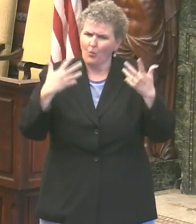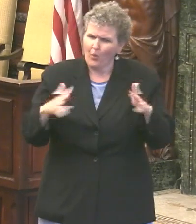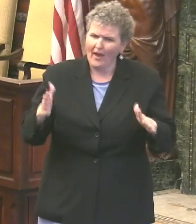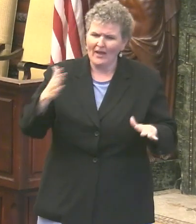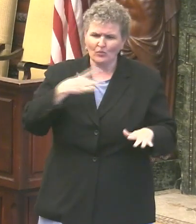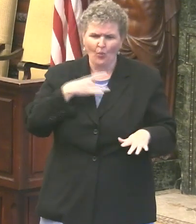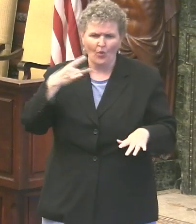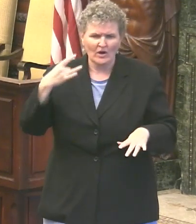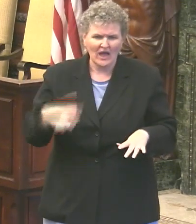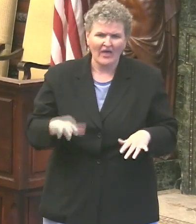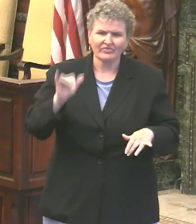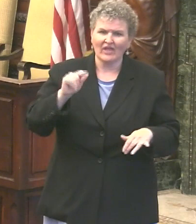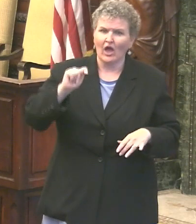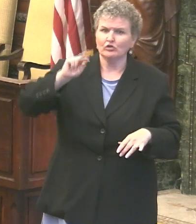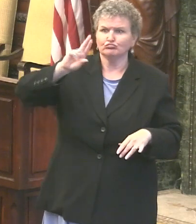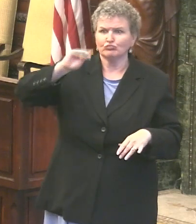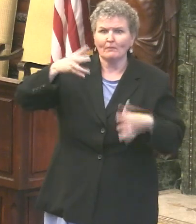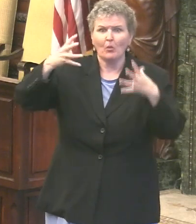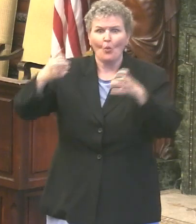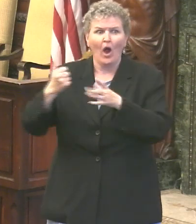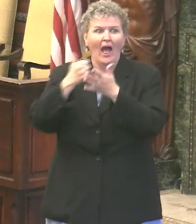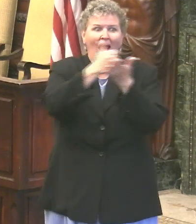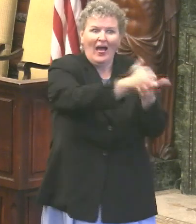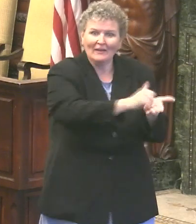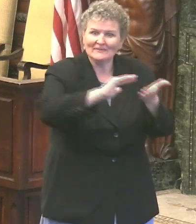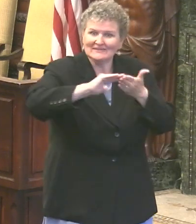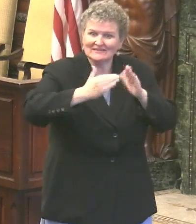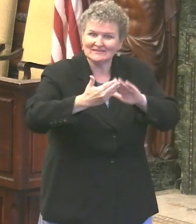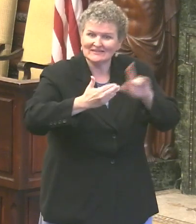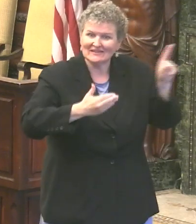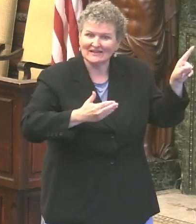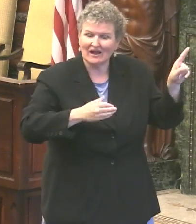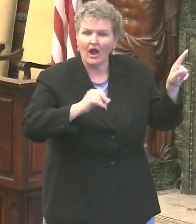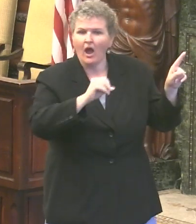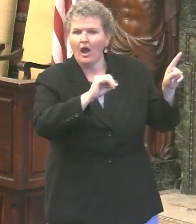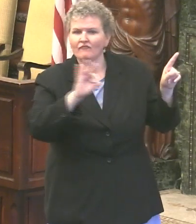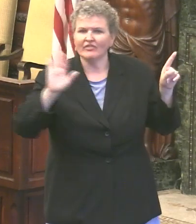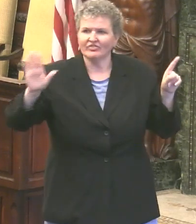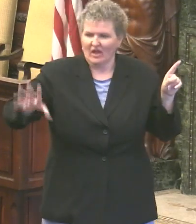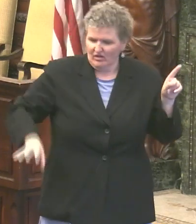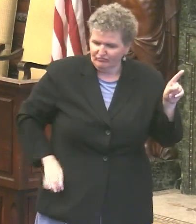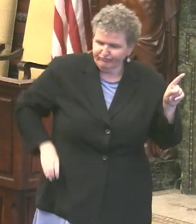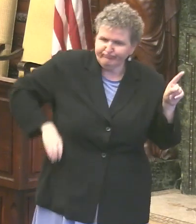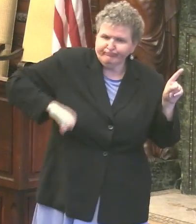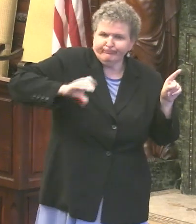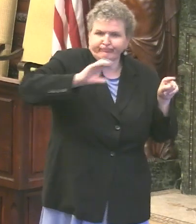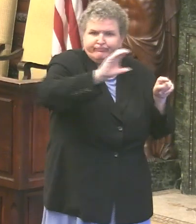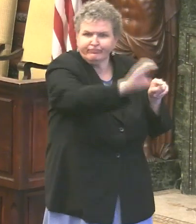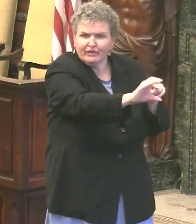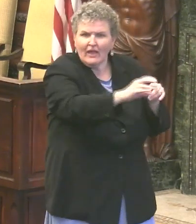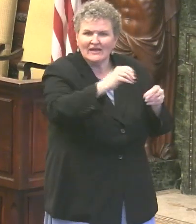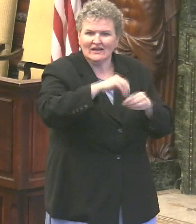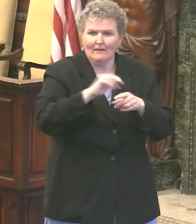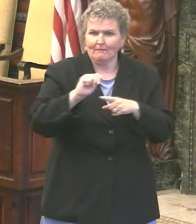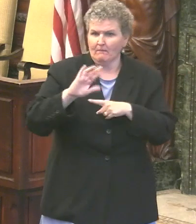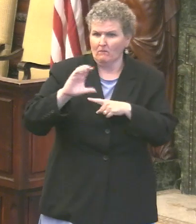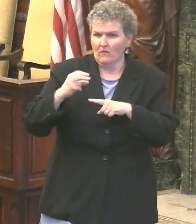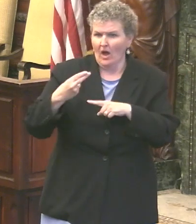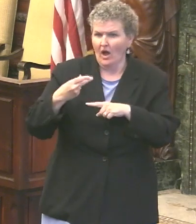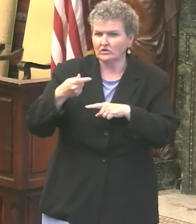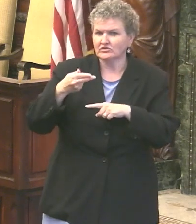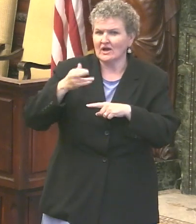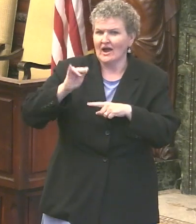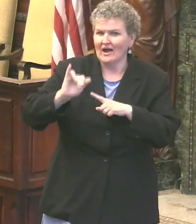Trump administration wanted to help cities, they would have gotten off their rear ends back in March and April and helped us with